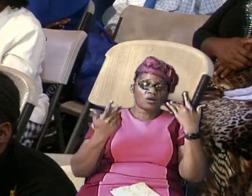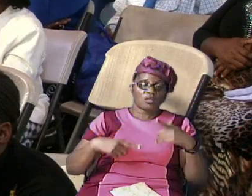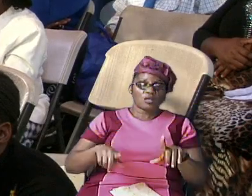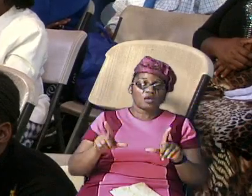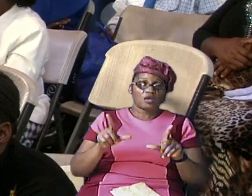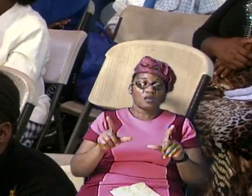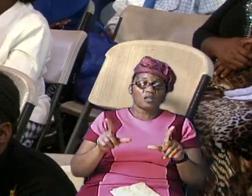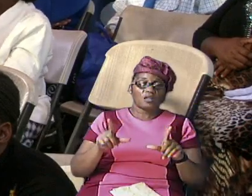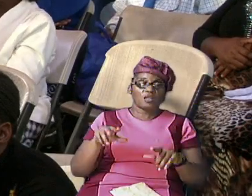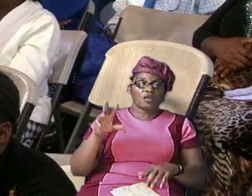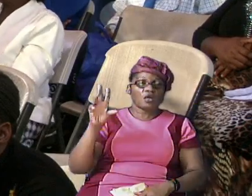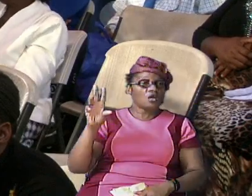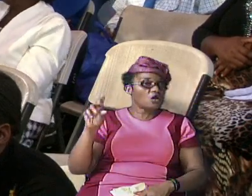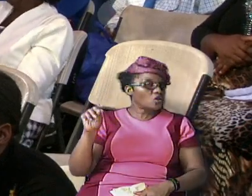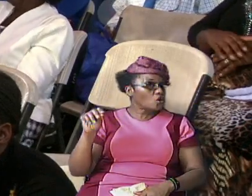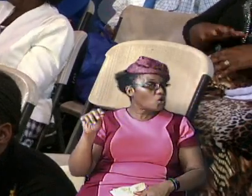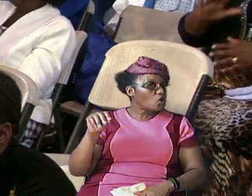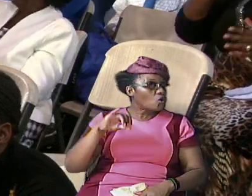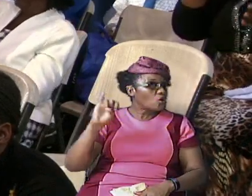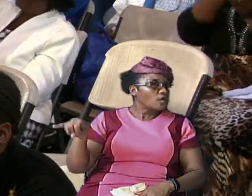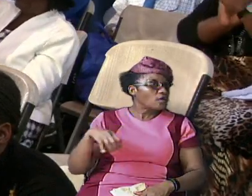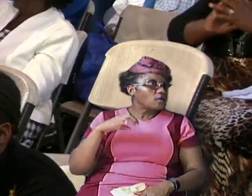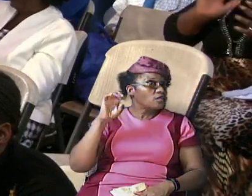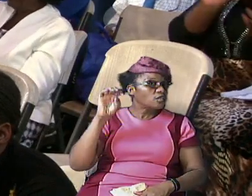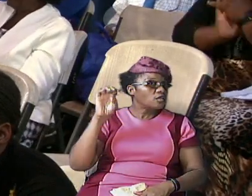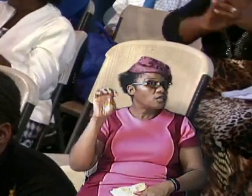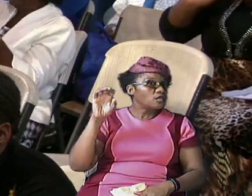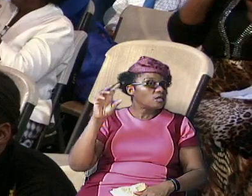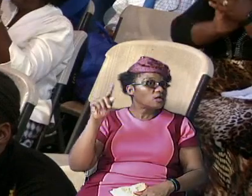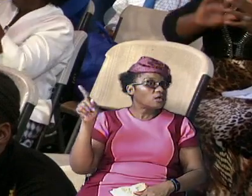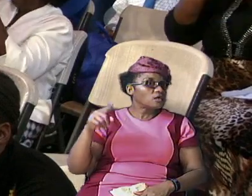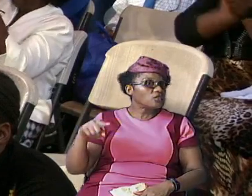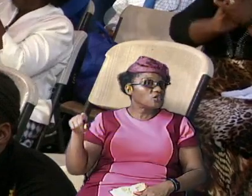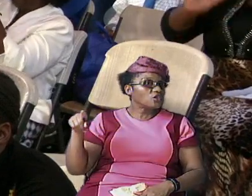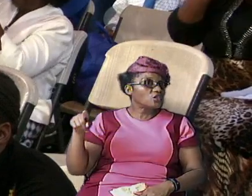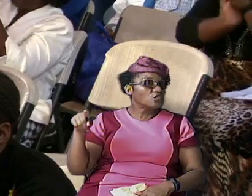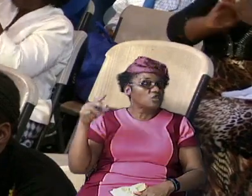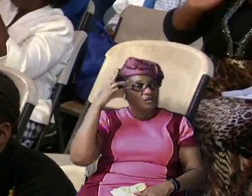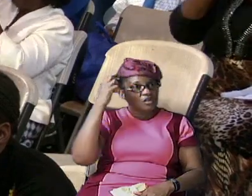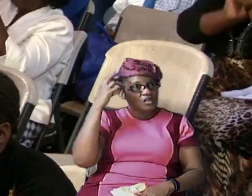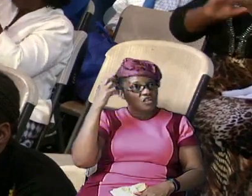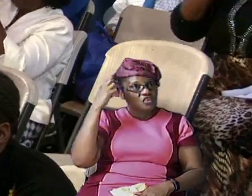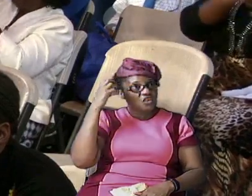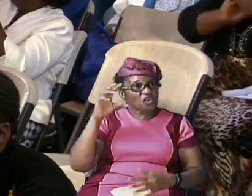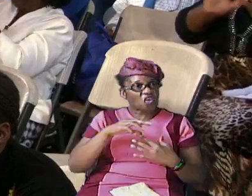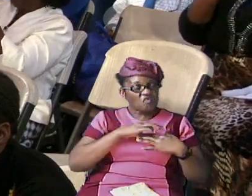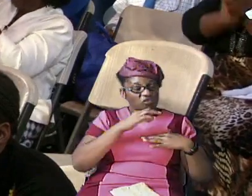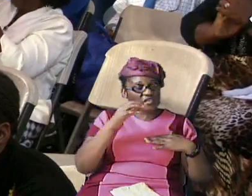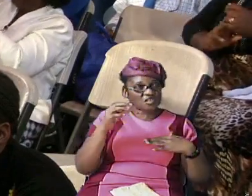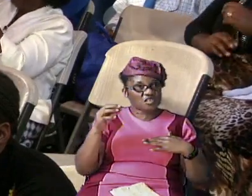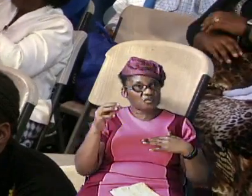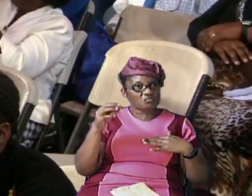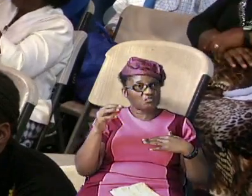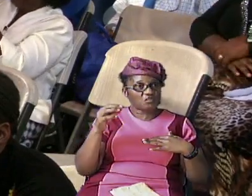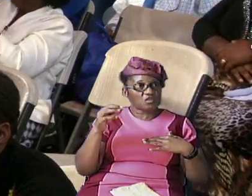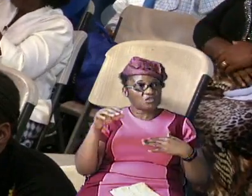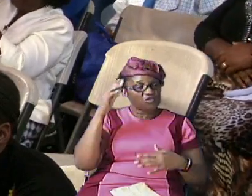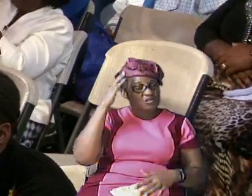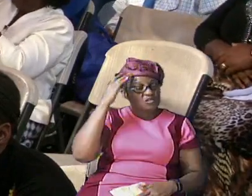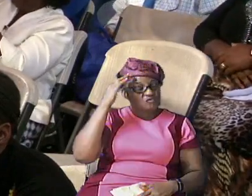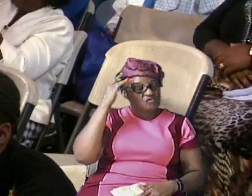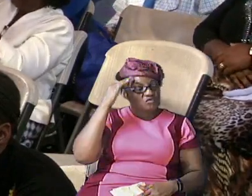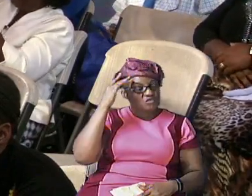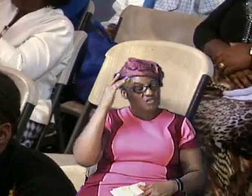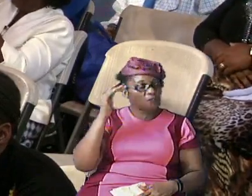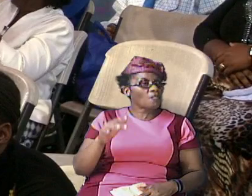no Jezebel spirit, hallelujah, cause you, hallelujah, to go to the juniper tree. Praise